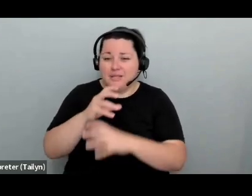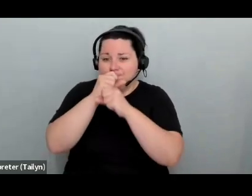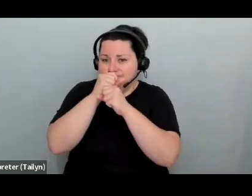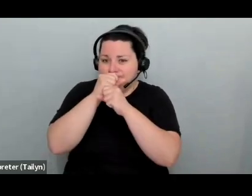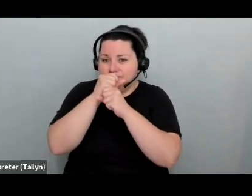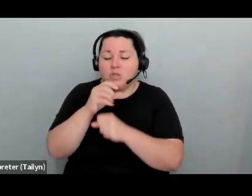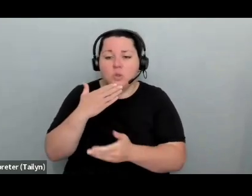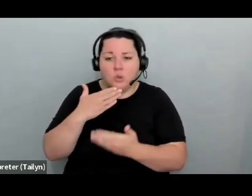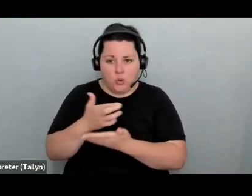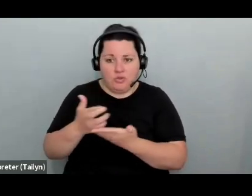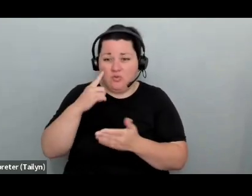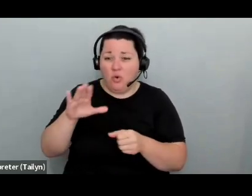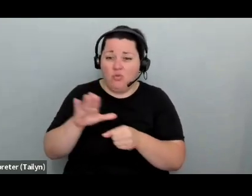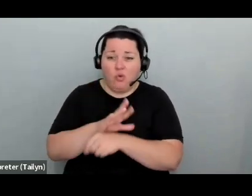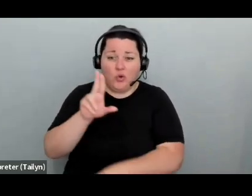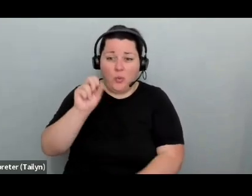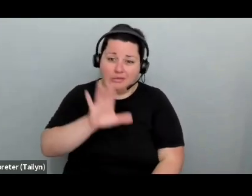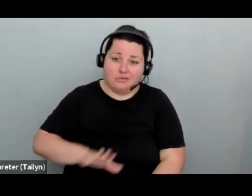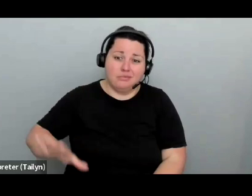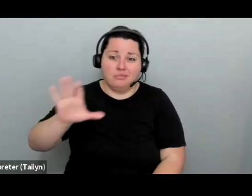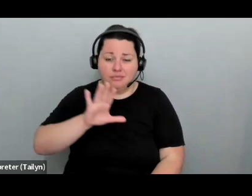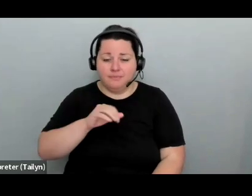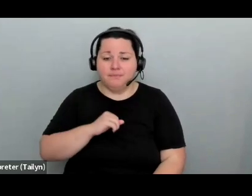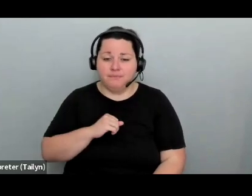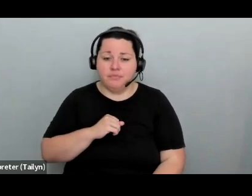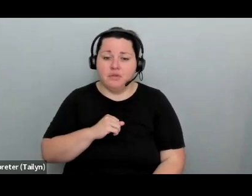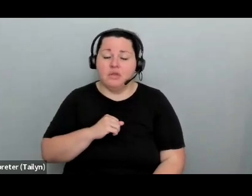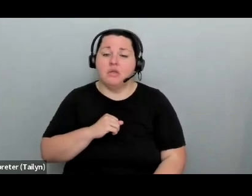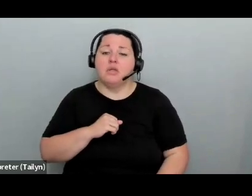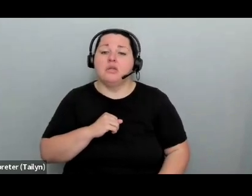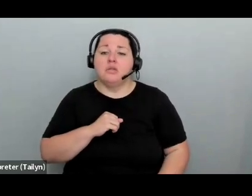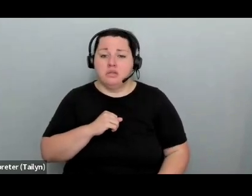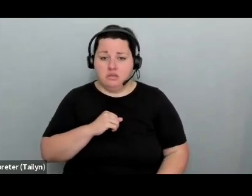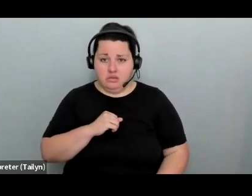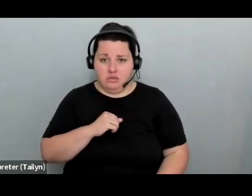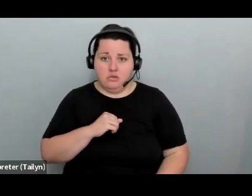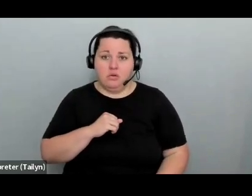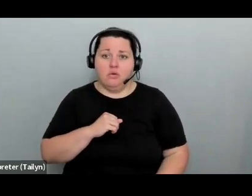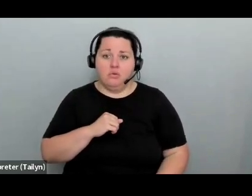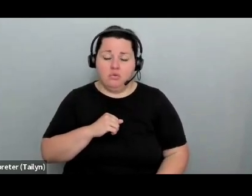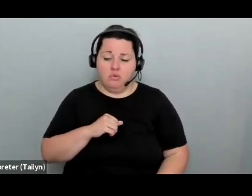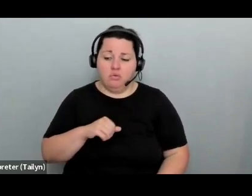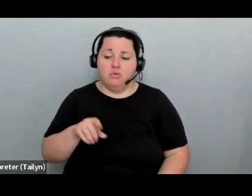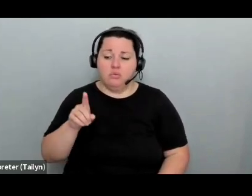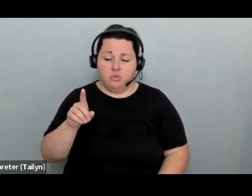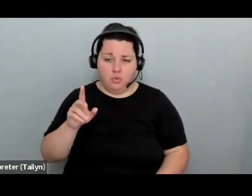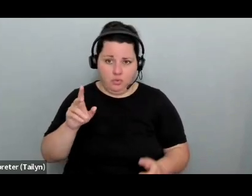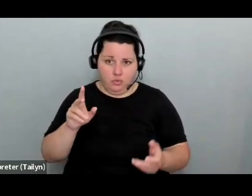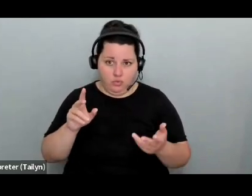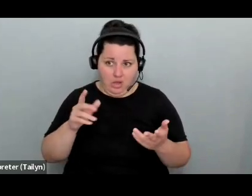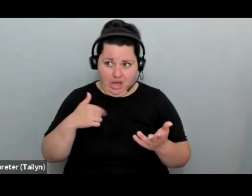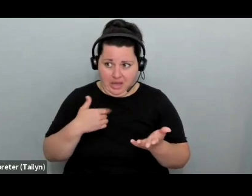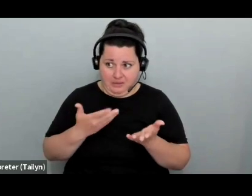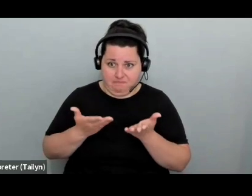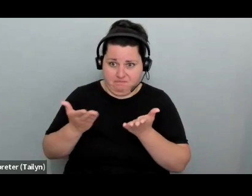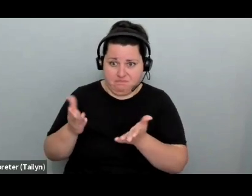good resource nationwide. And when I present that to the people and they come and talk to us and